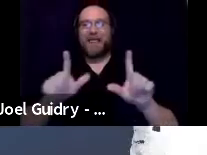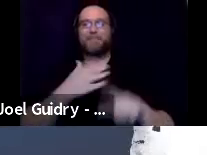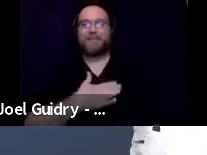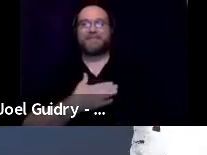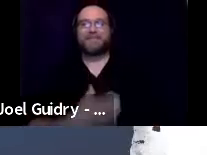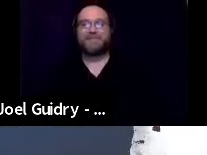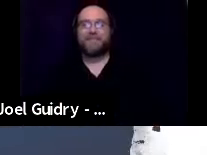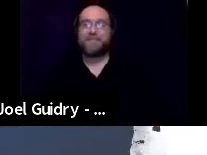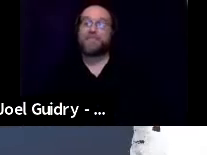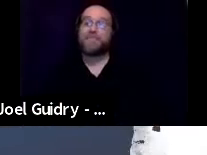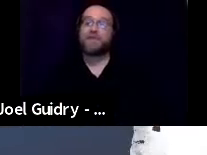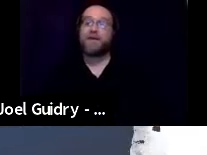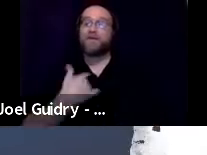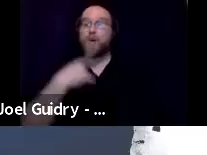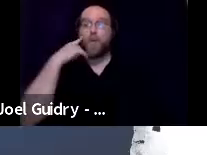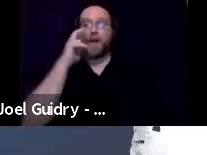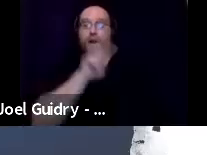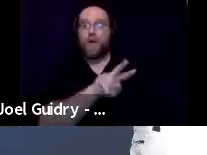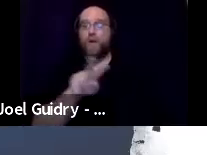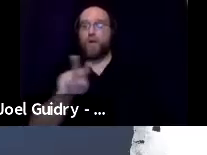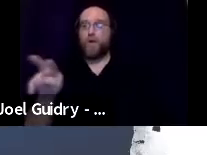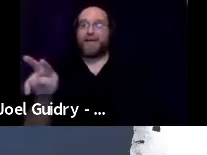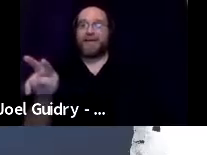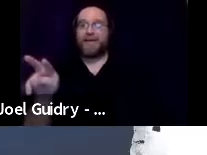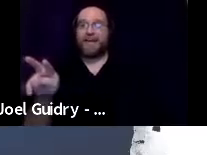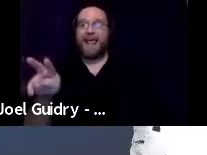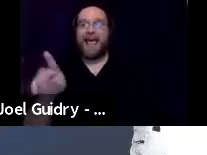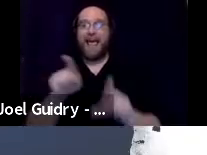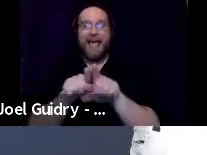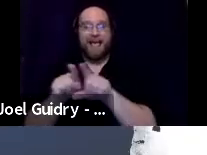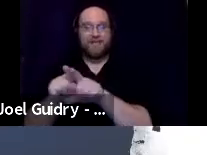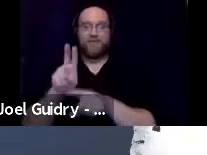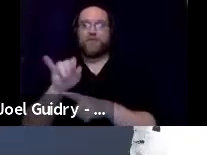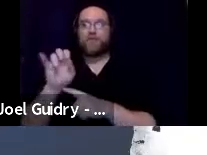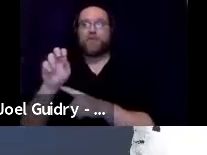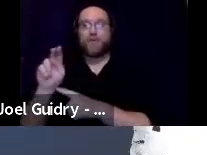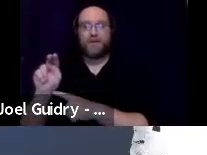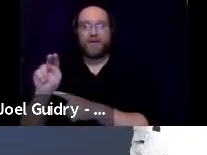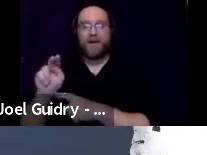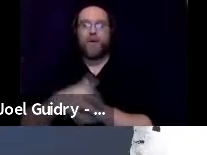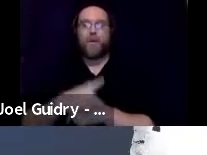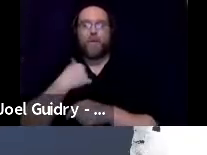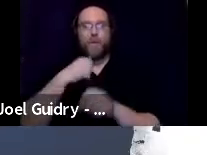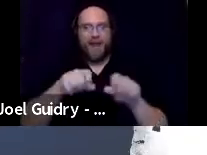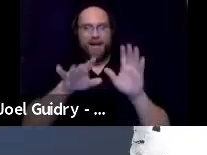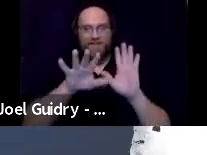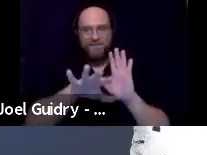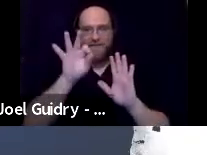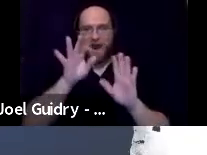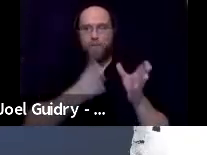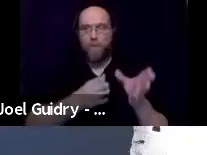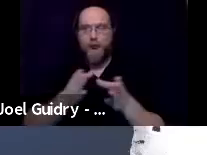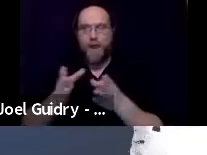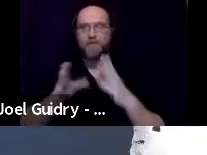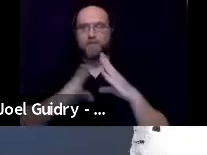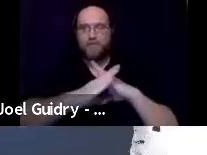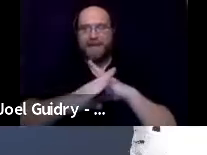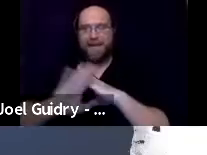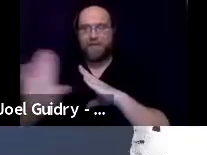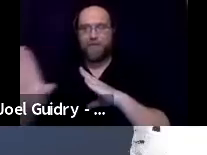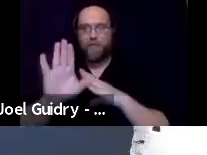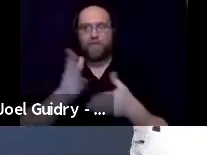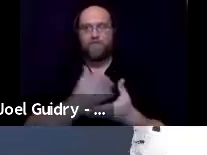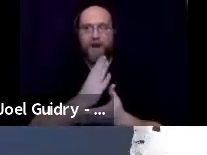So as we look at this, as the union, we can look at finding ways to protect those rights like Amy was just talking